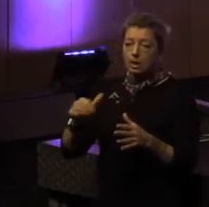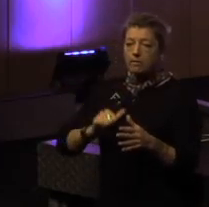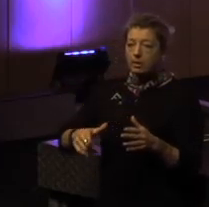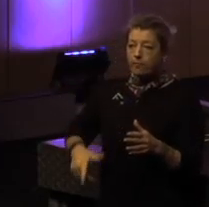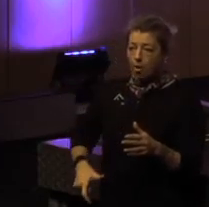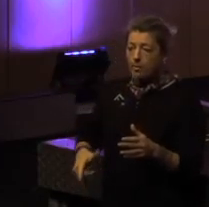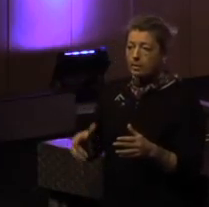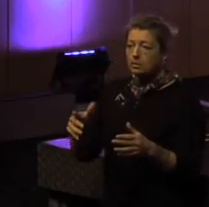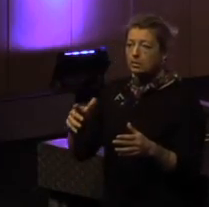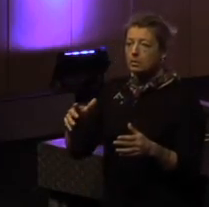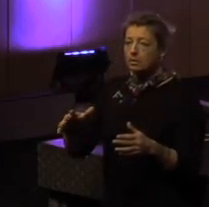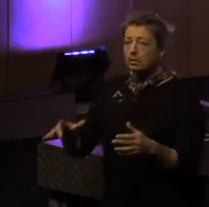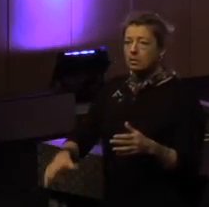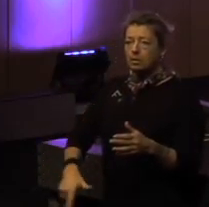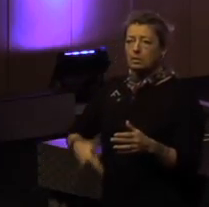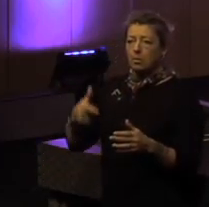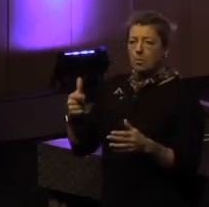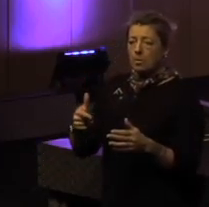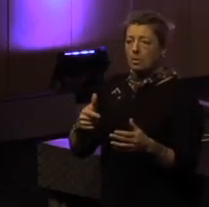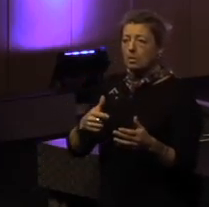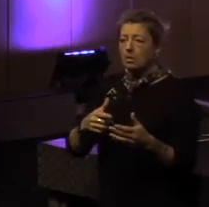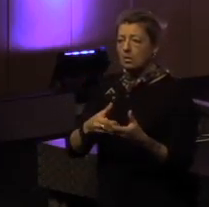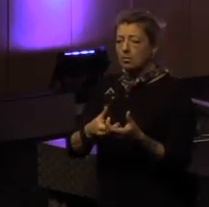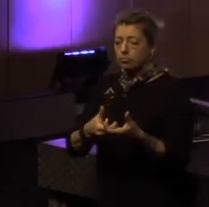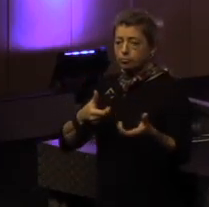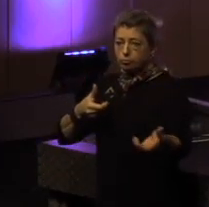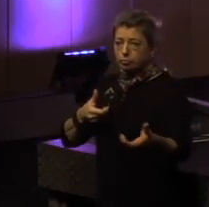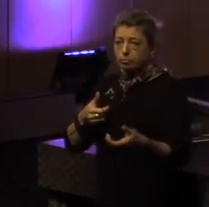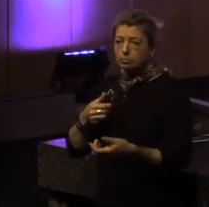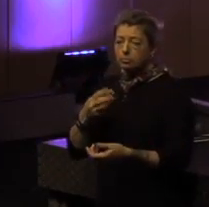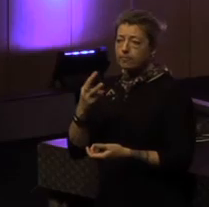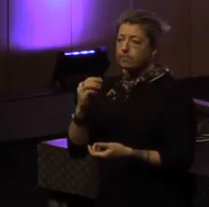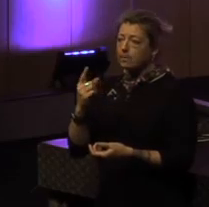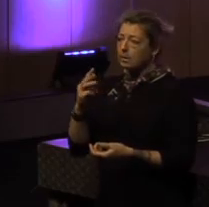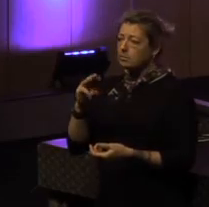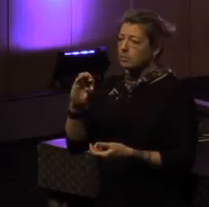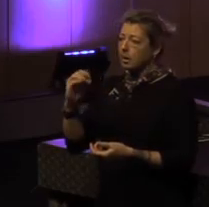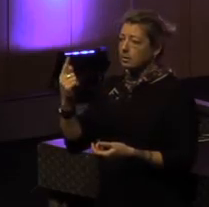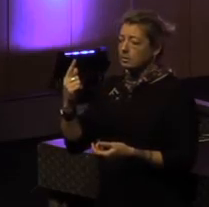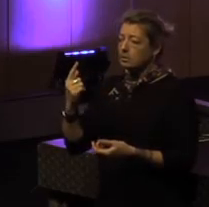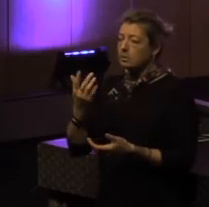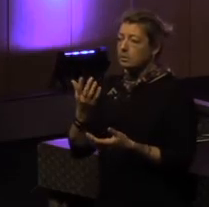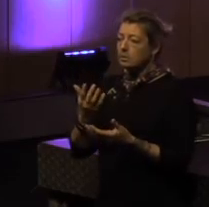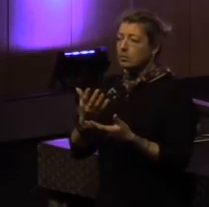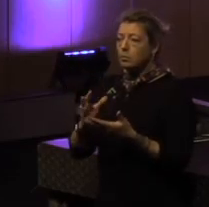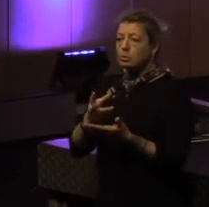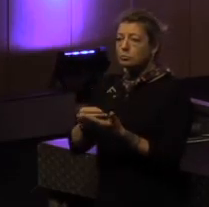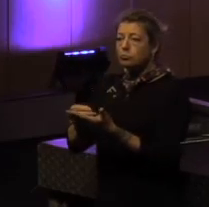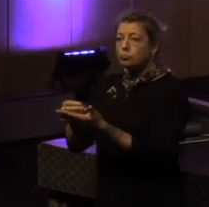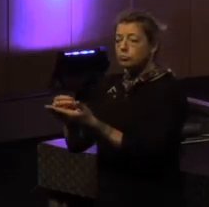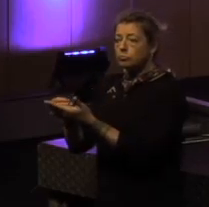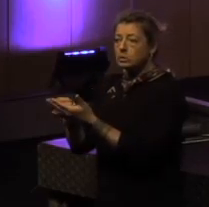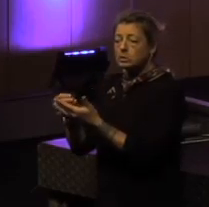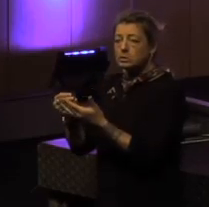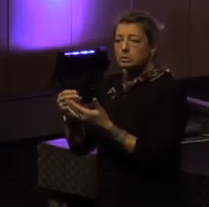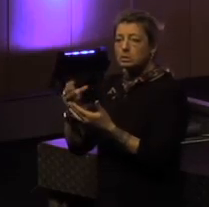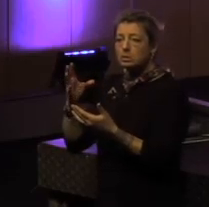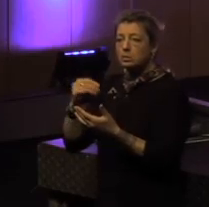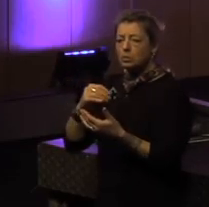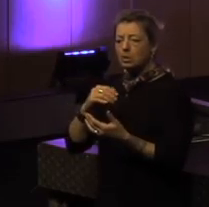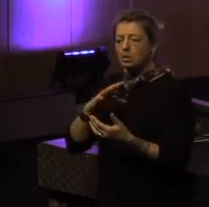The response brought forth a number of issues, a major one being the militarization of the police made possible